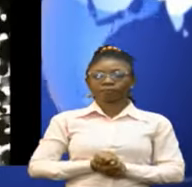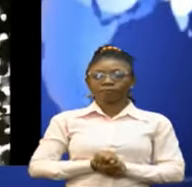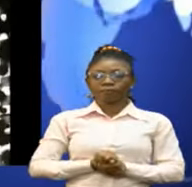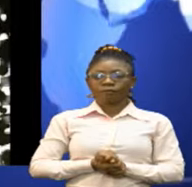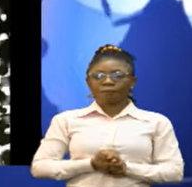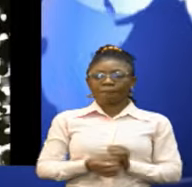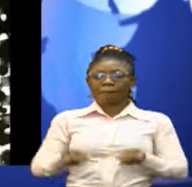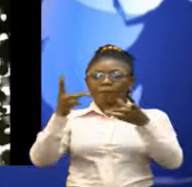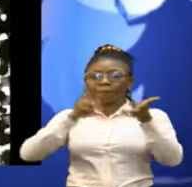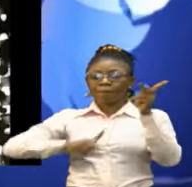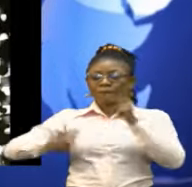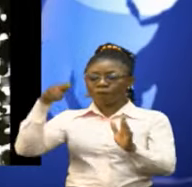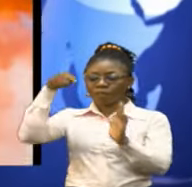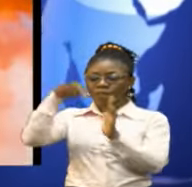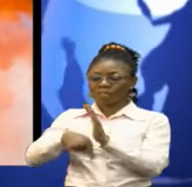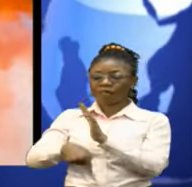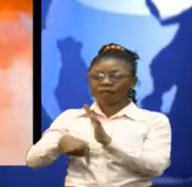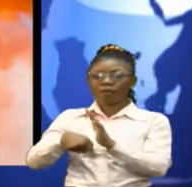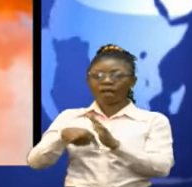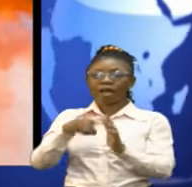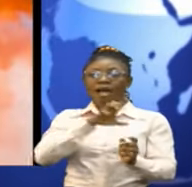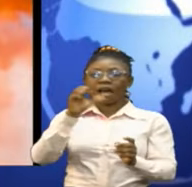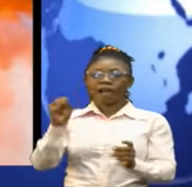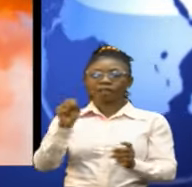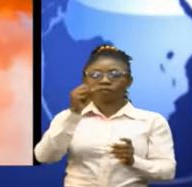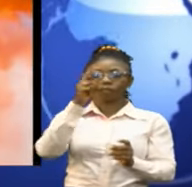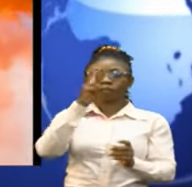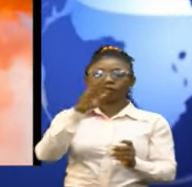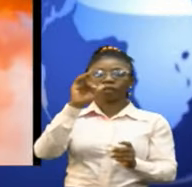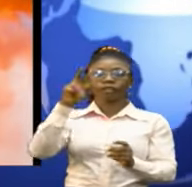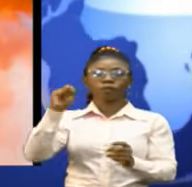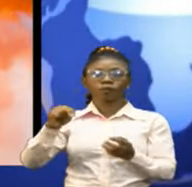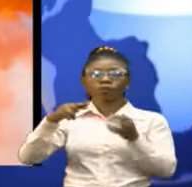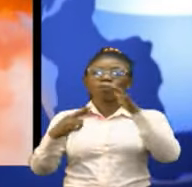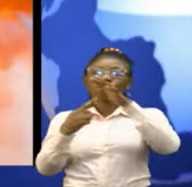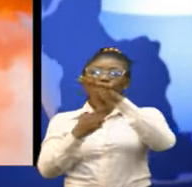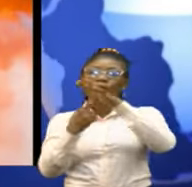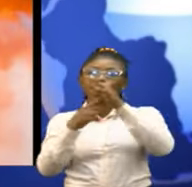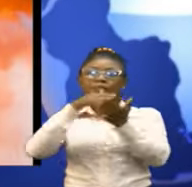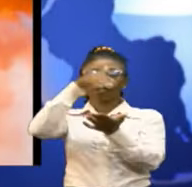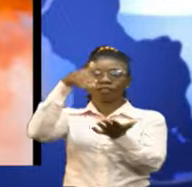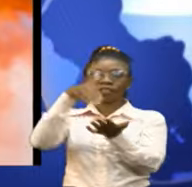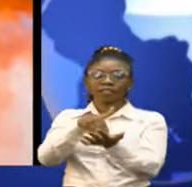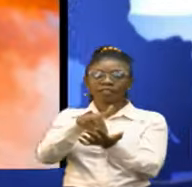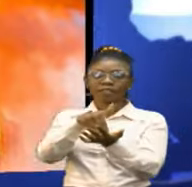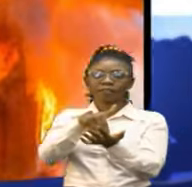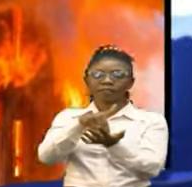Dozens killed in fire at Iranian drug rehabilitation center.